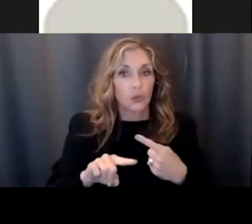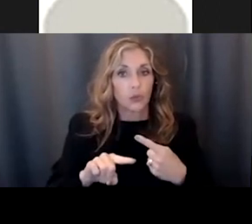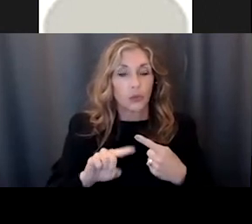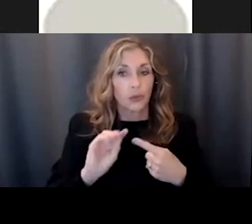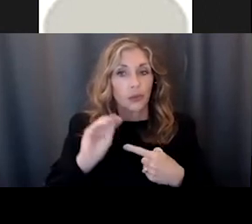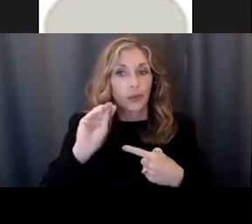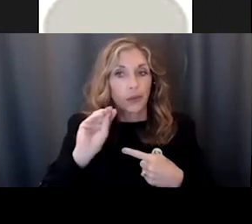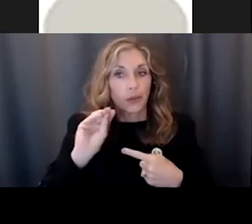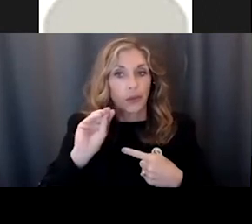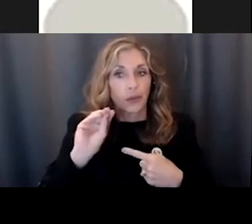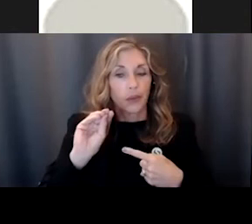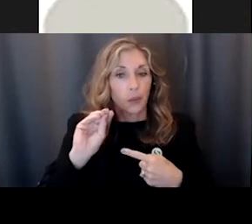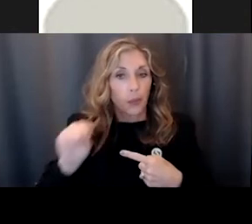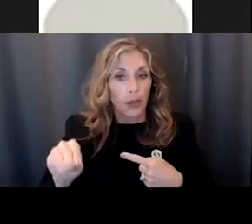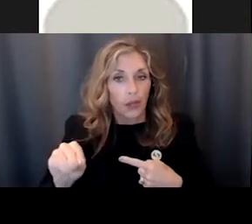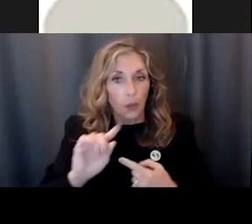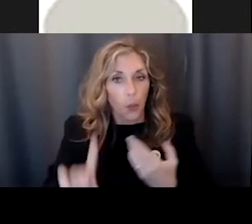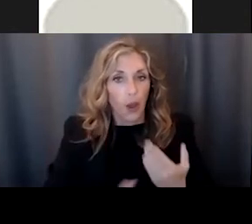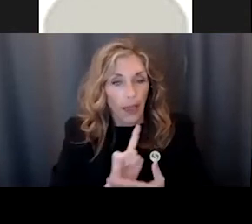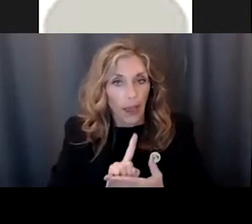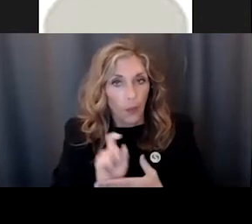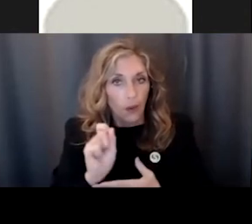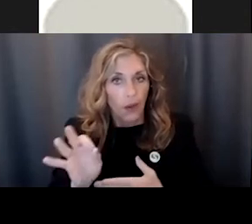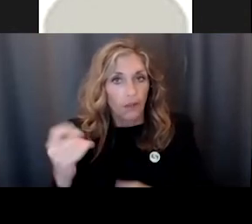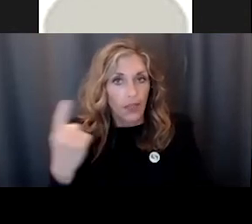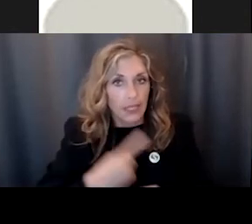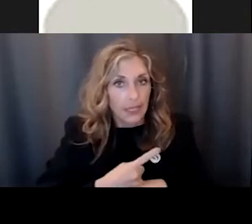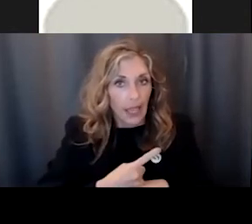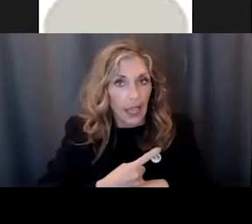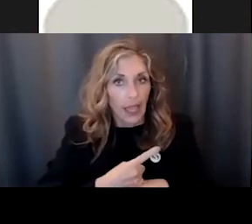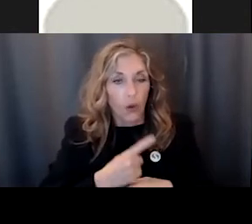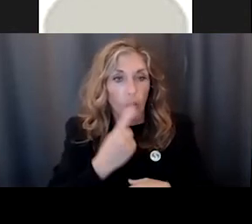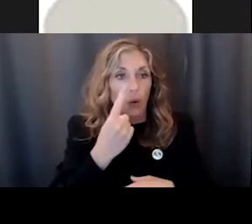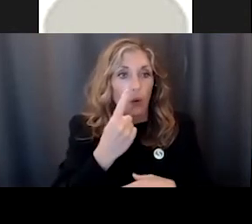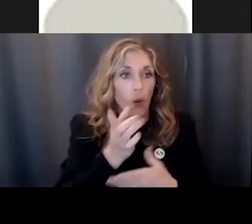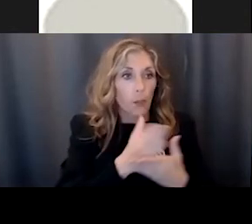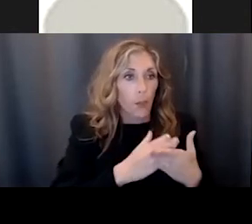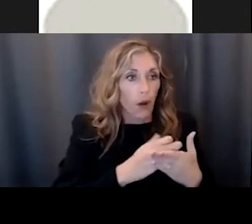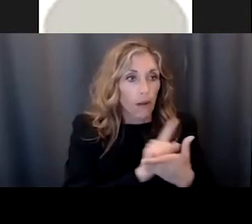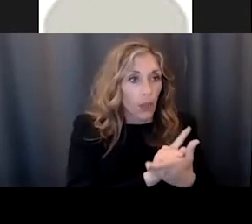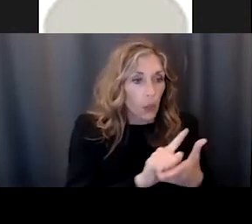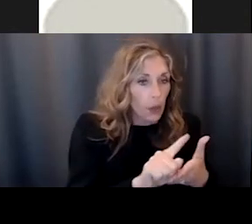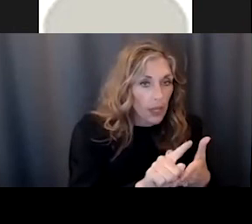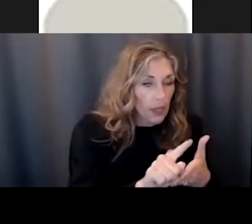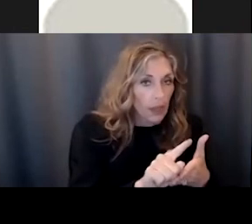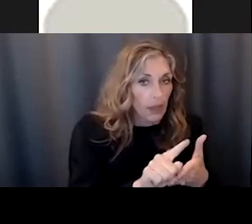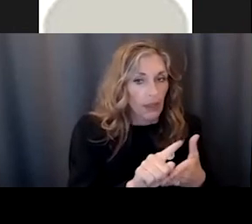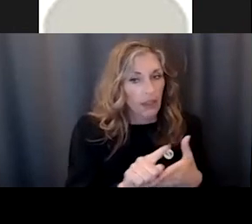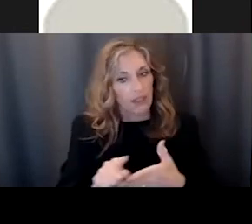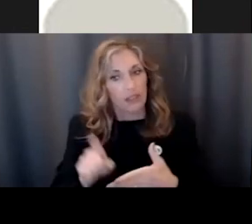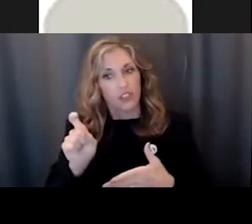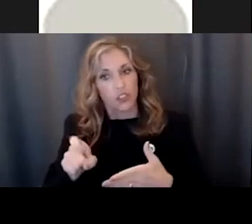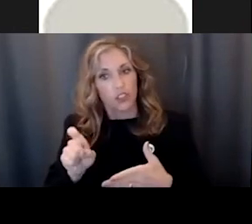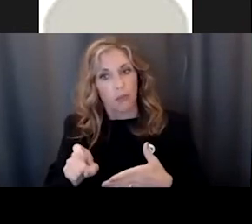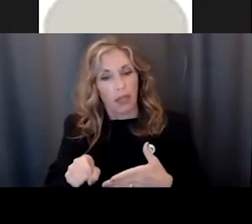or in a portion of the week's programming, that this should be the essential part of who we